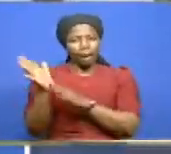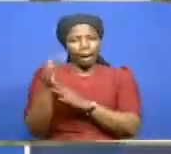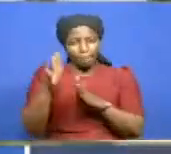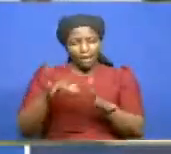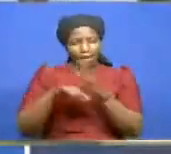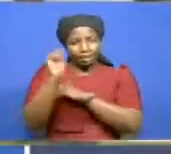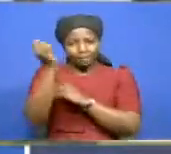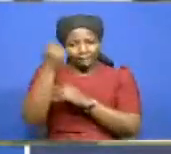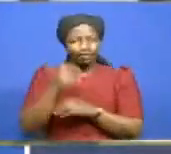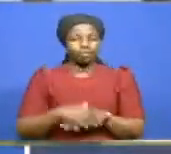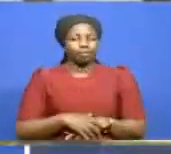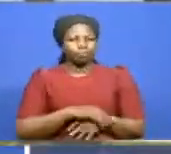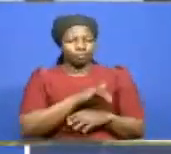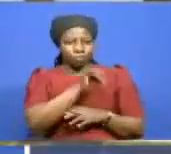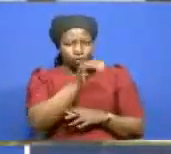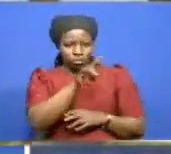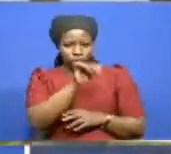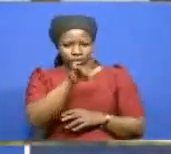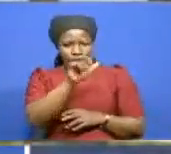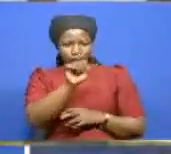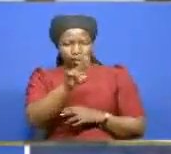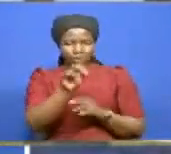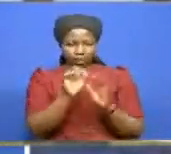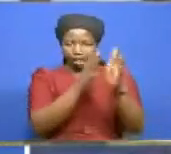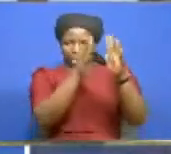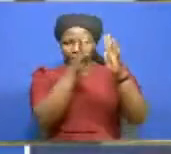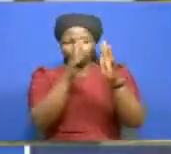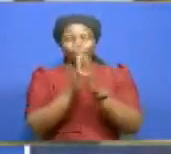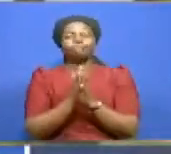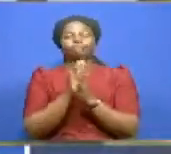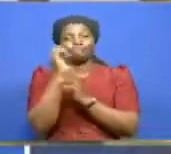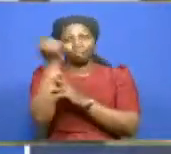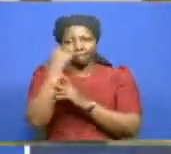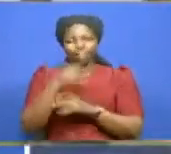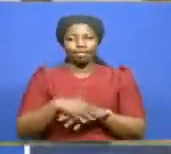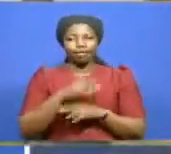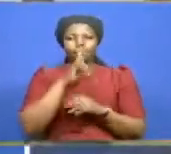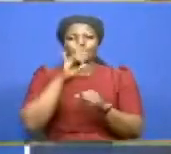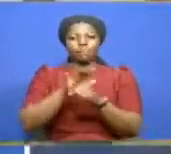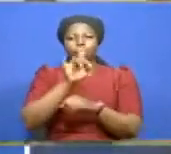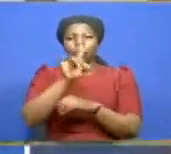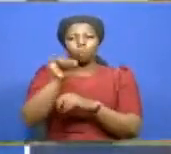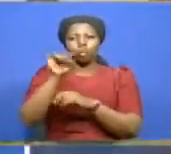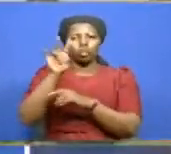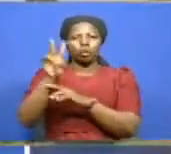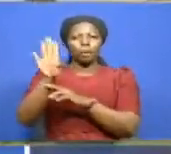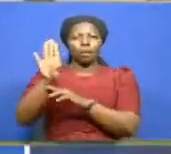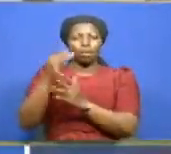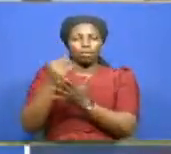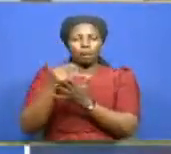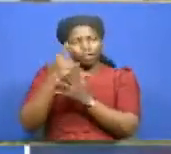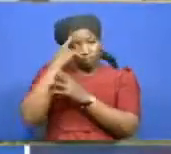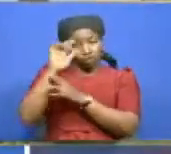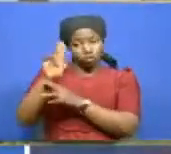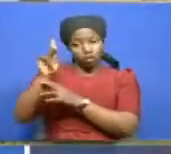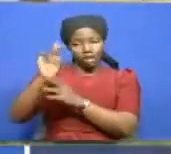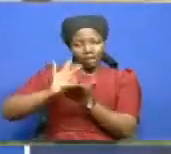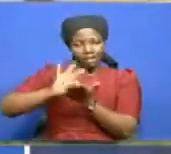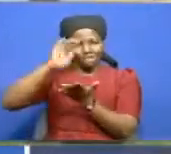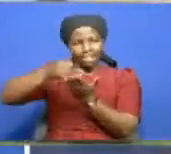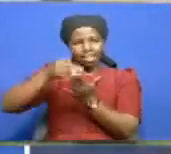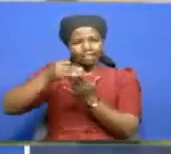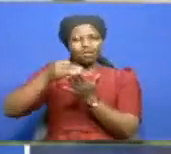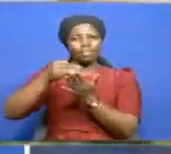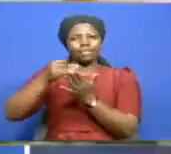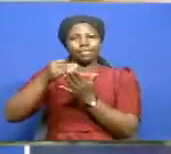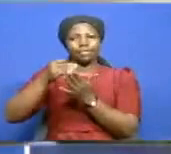Scott, hailed Kenya's effort in addressing climate change, pledging 1.2 billion shillings of UK funding for new climate change initiatives